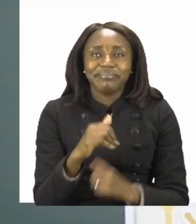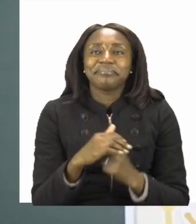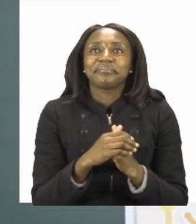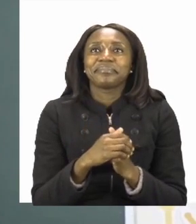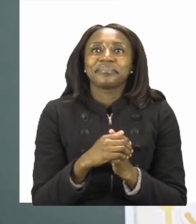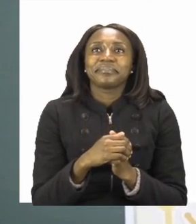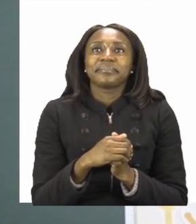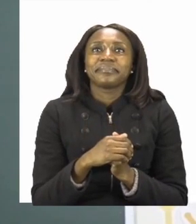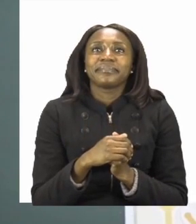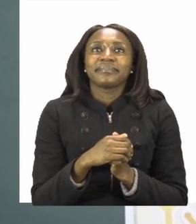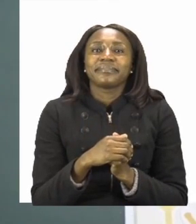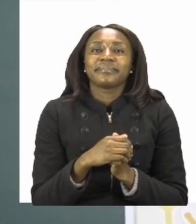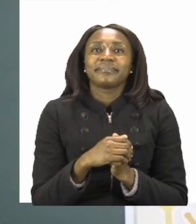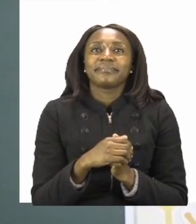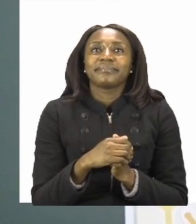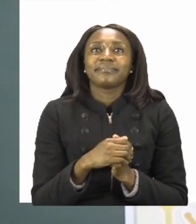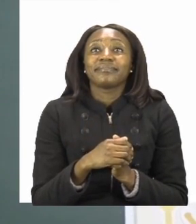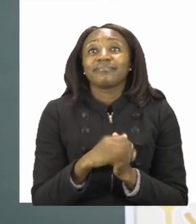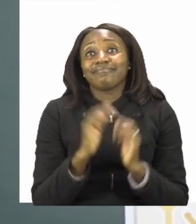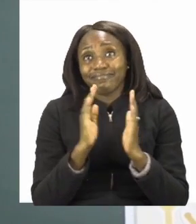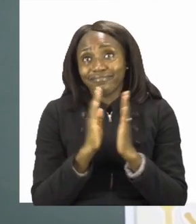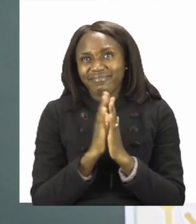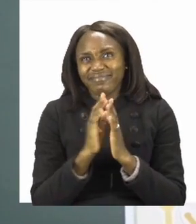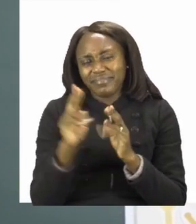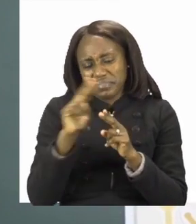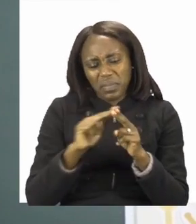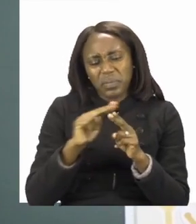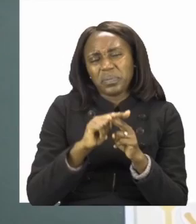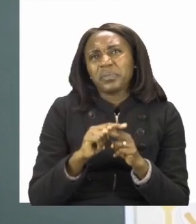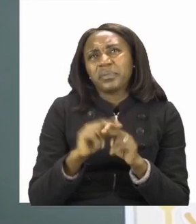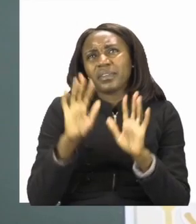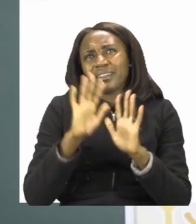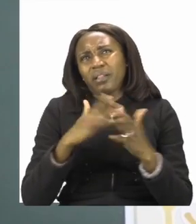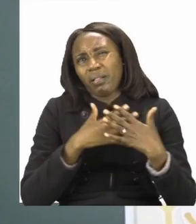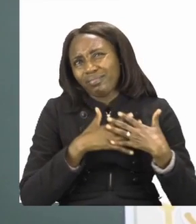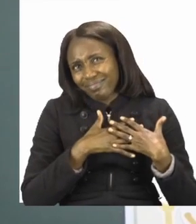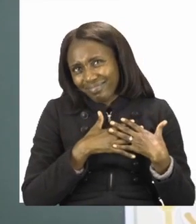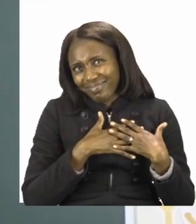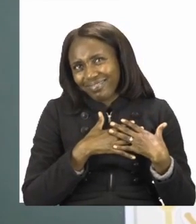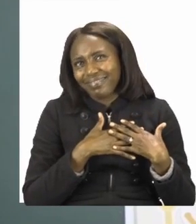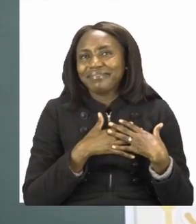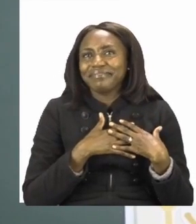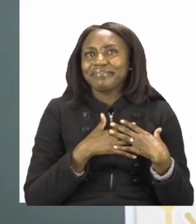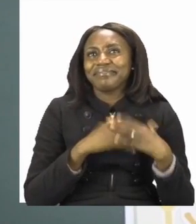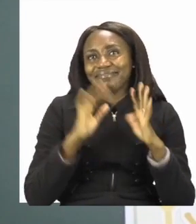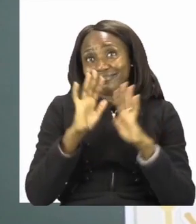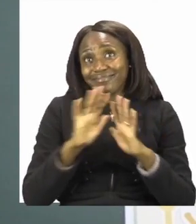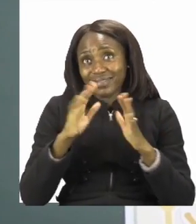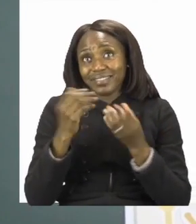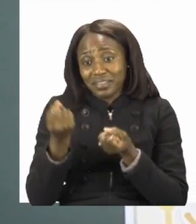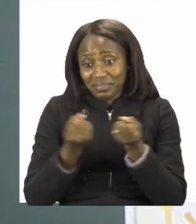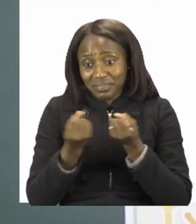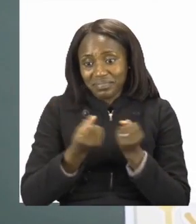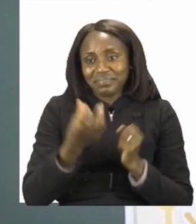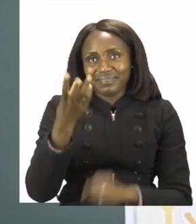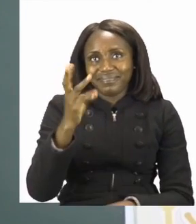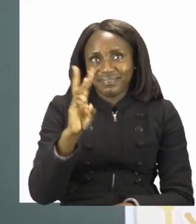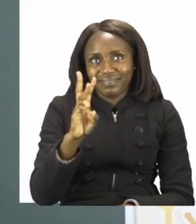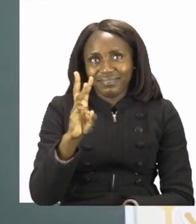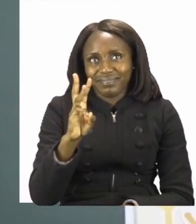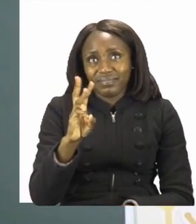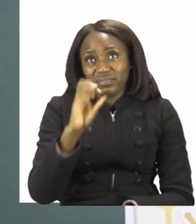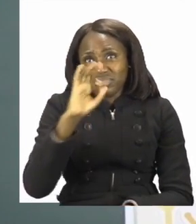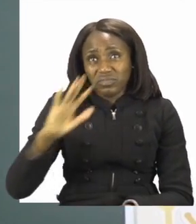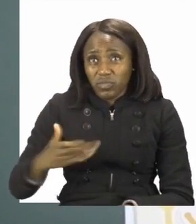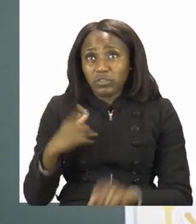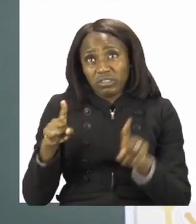yellow. So go ahead and use any of these colors if you have them to color your cars. You can make them